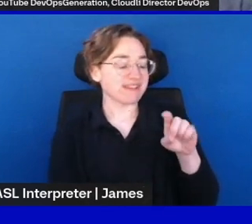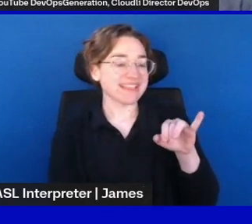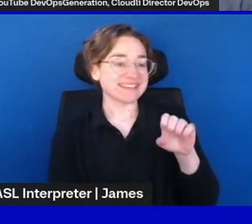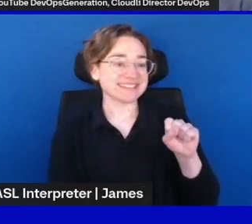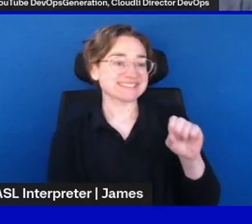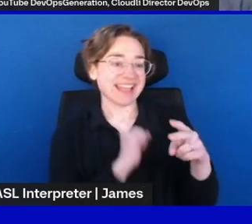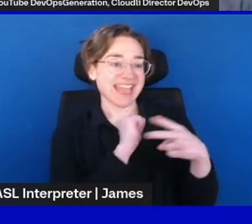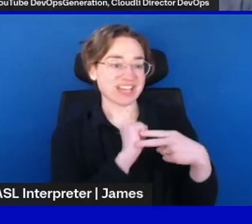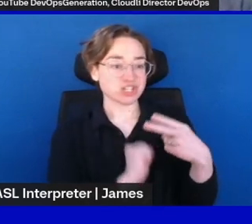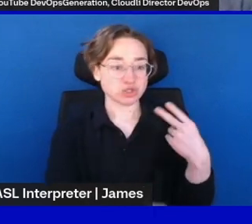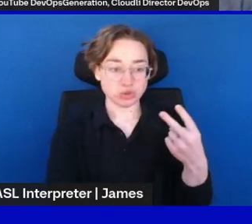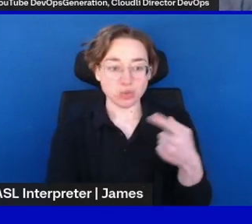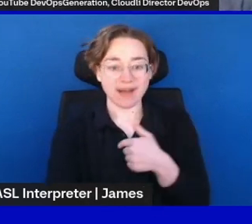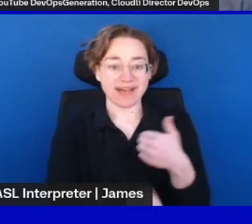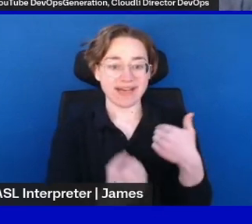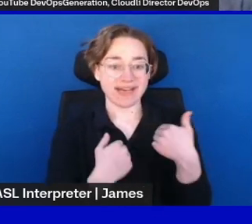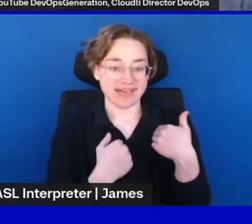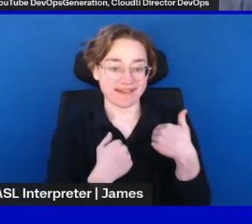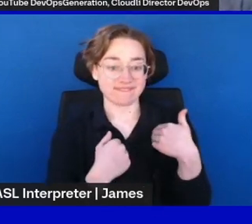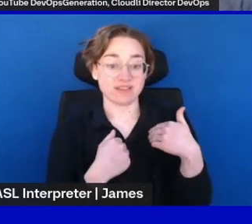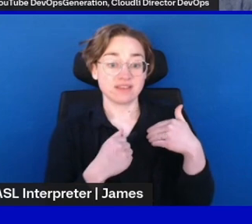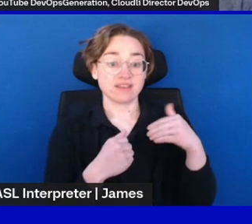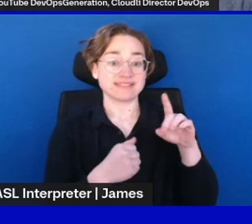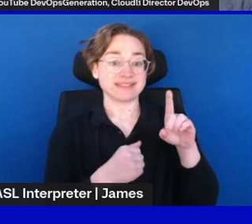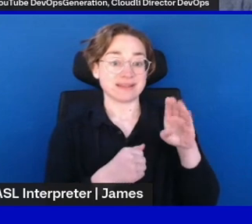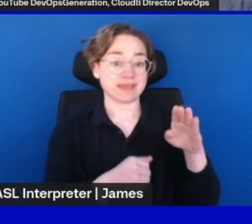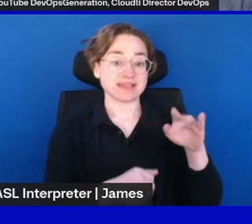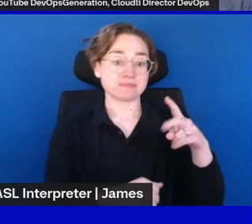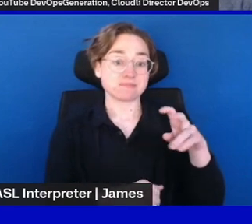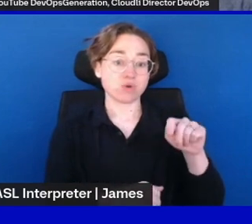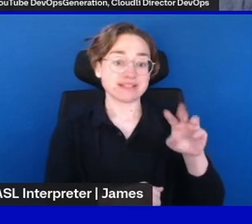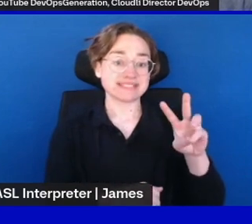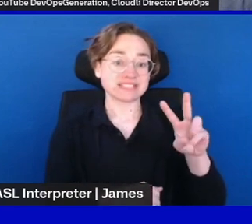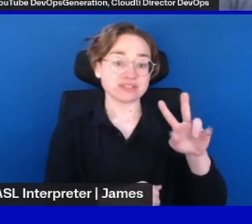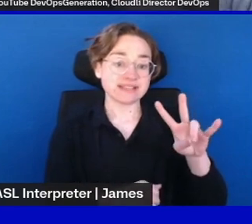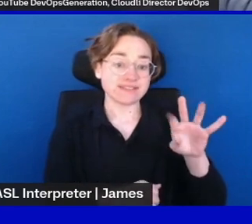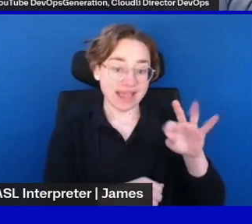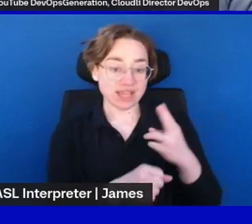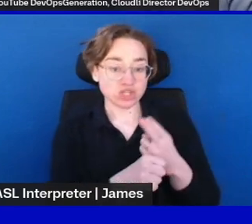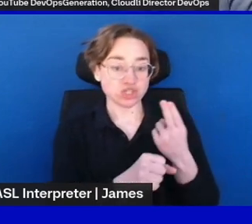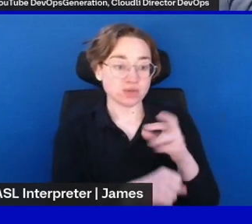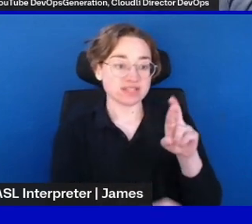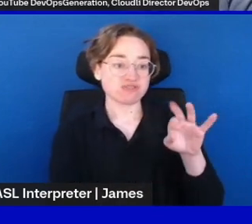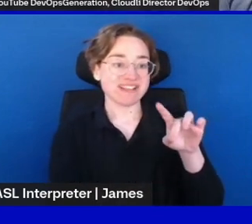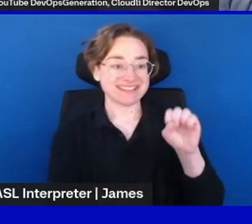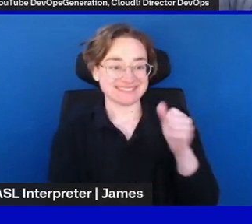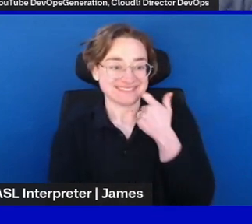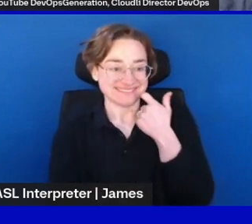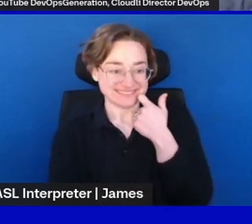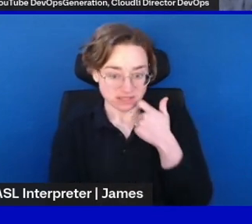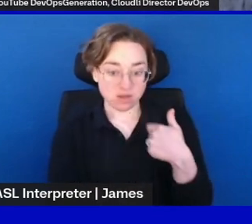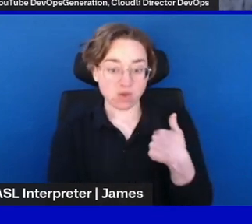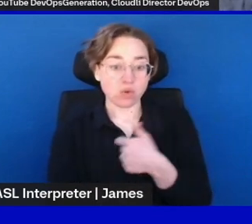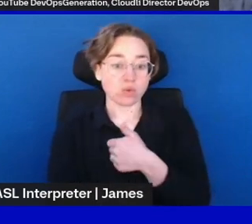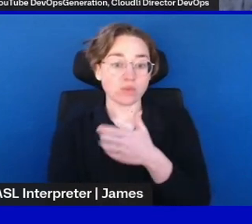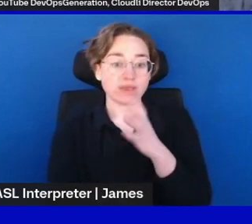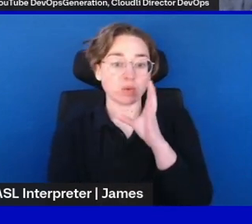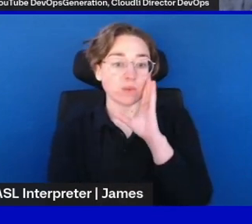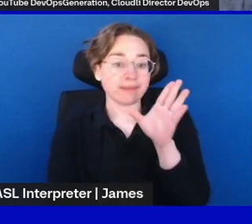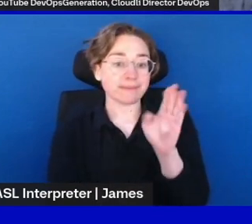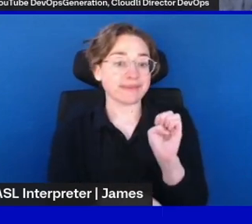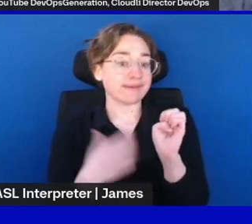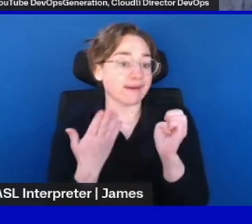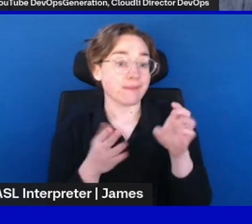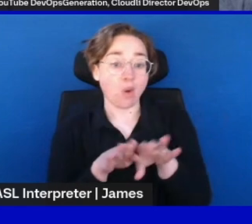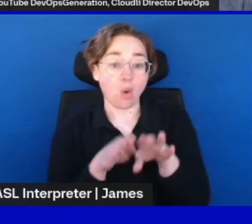called cache. I have a database port 6379. We're using Redis latest. We are going to be, opening